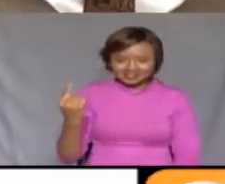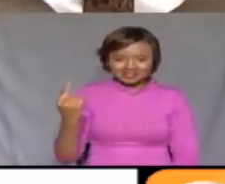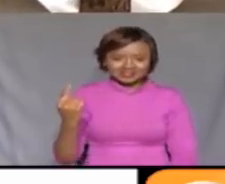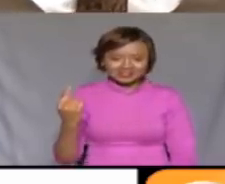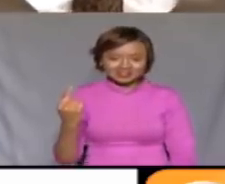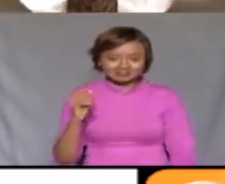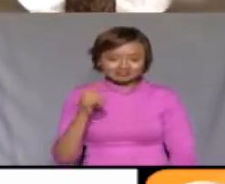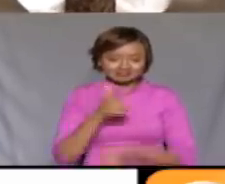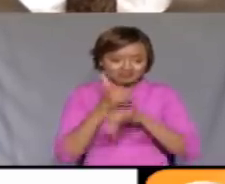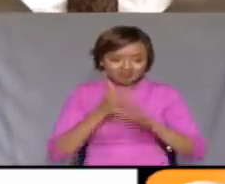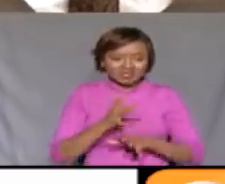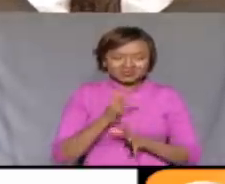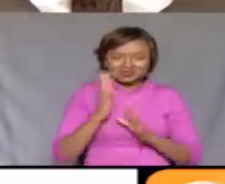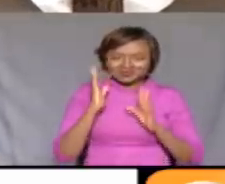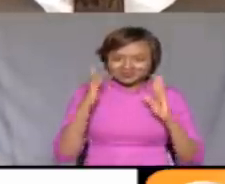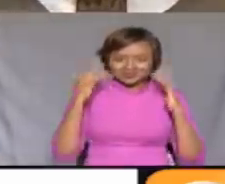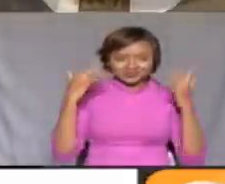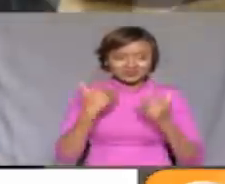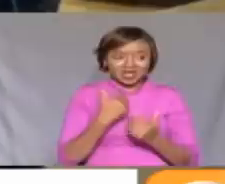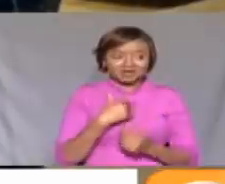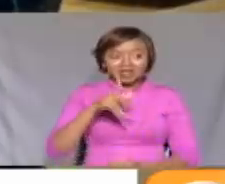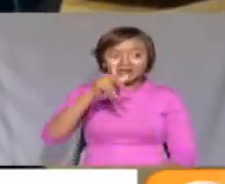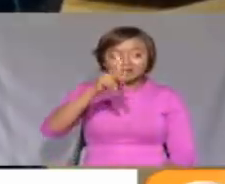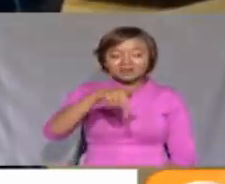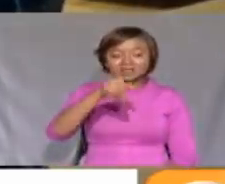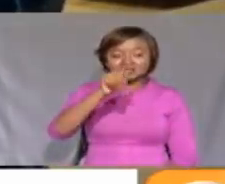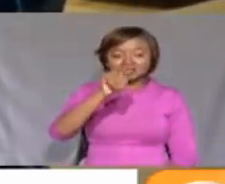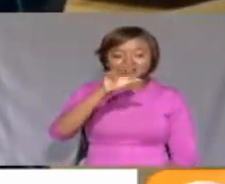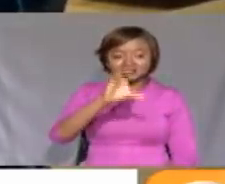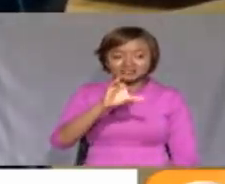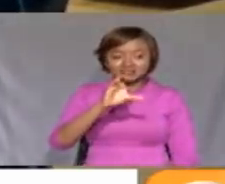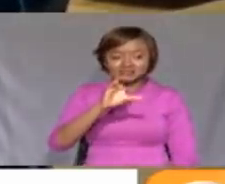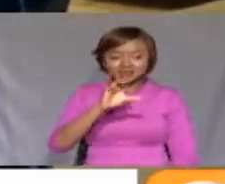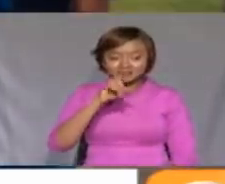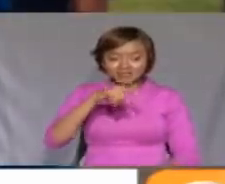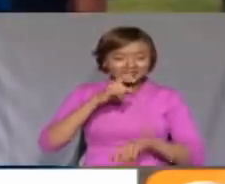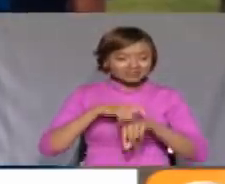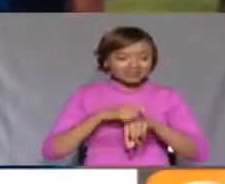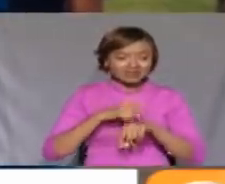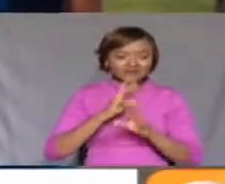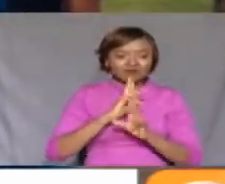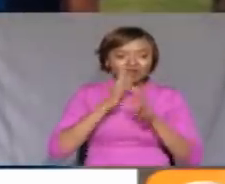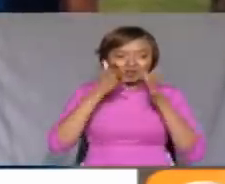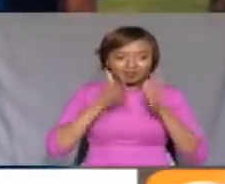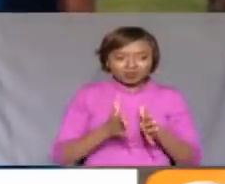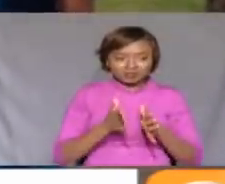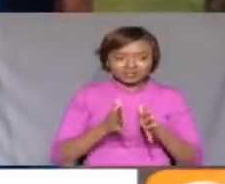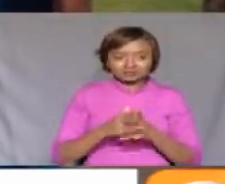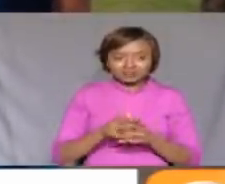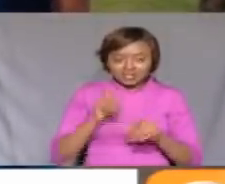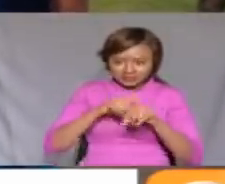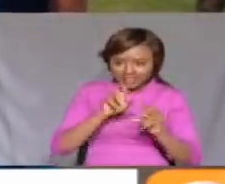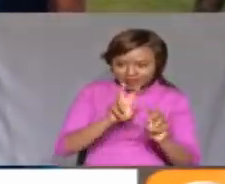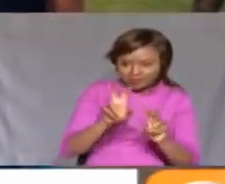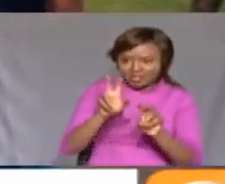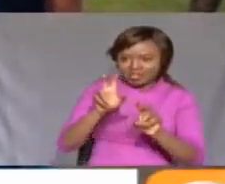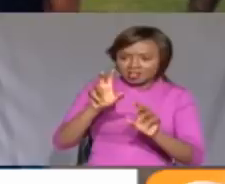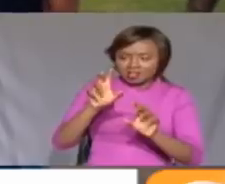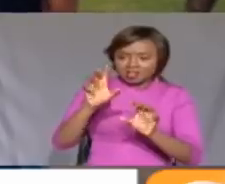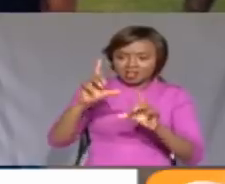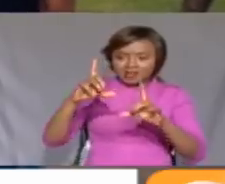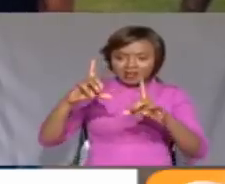worst nightmare. A PTC is a reporter's moment on television, and facing the cameras for the first